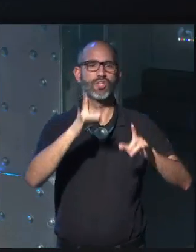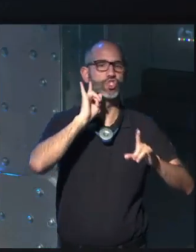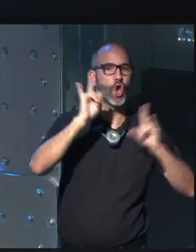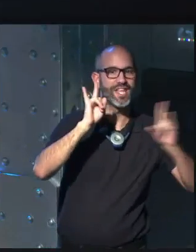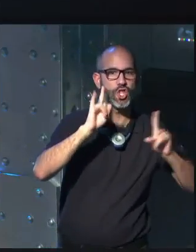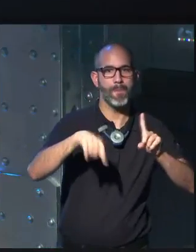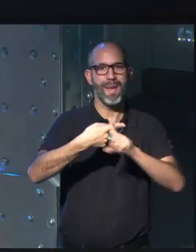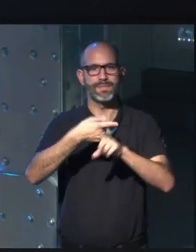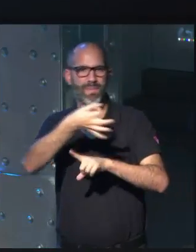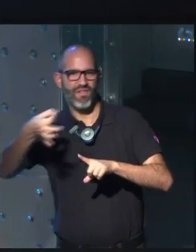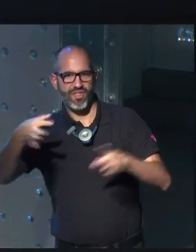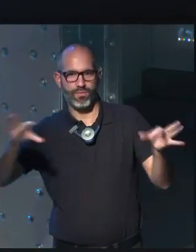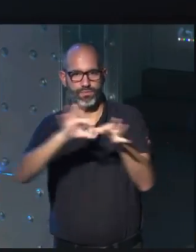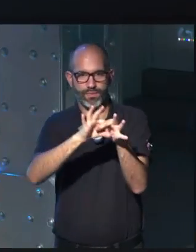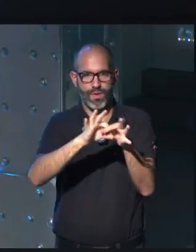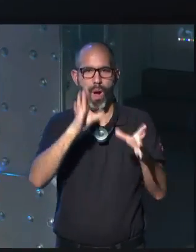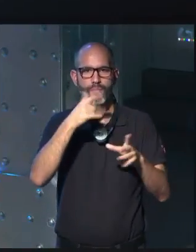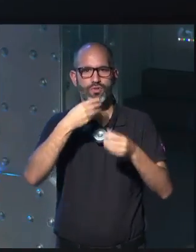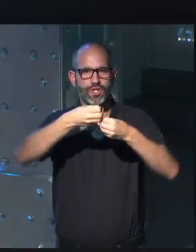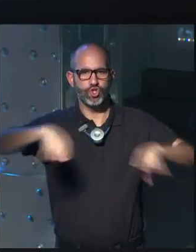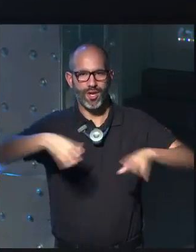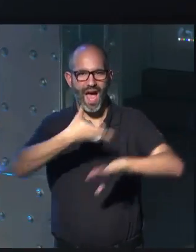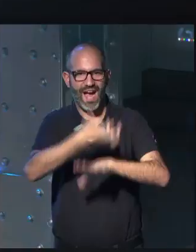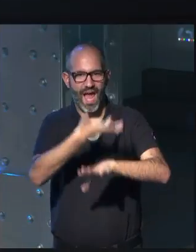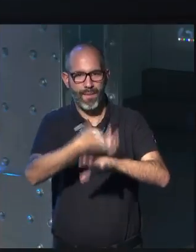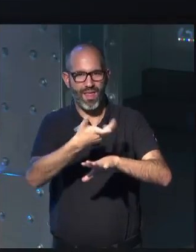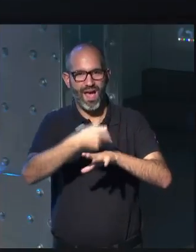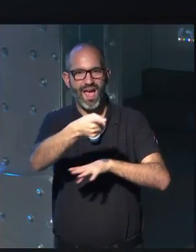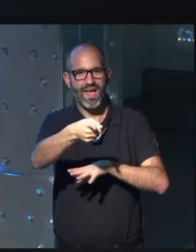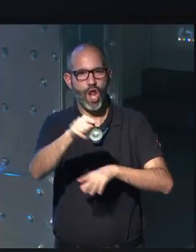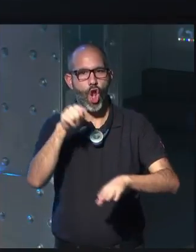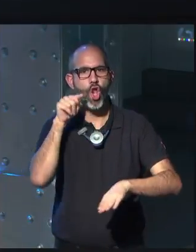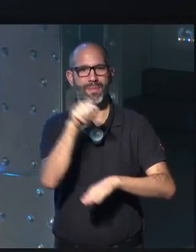of Perfection, the history of recorded music, it's already been